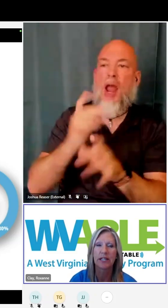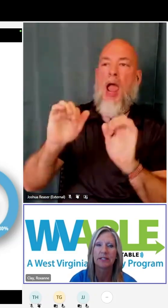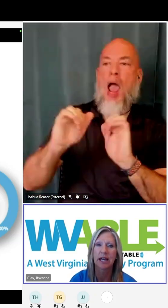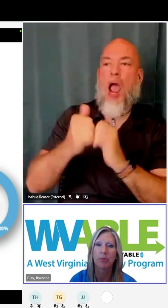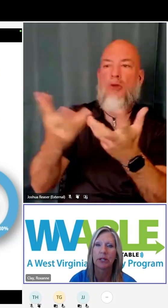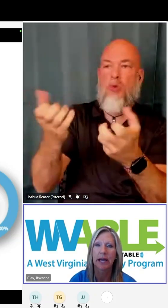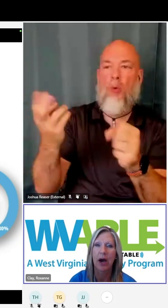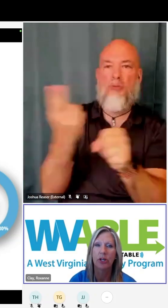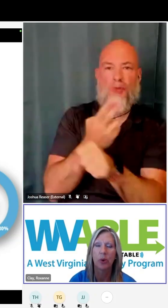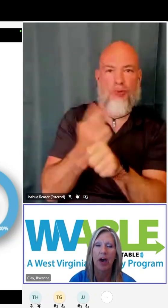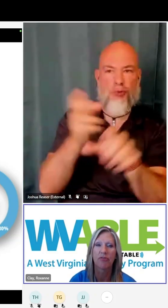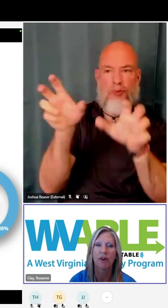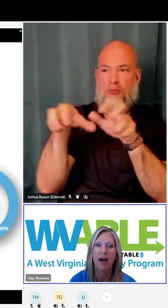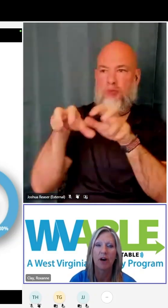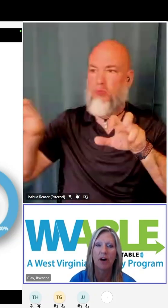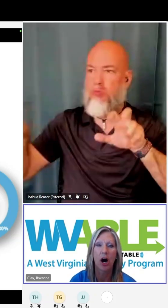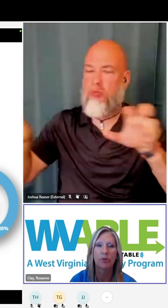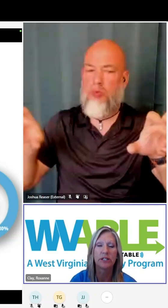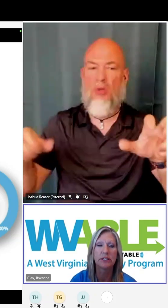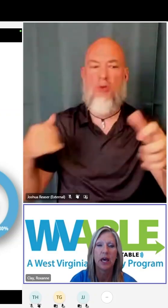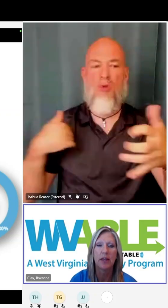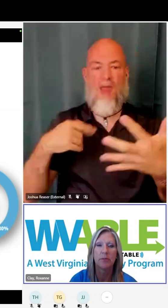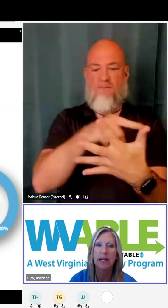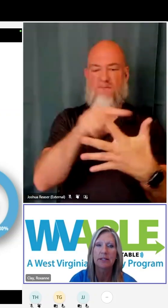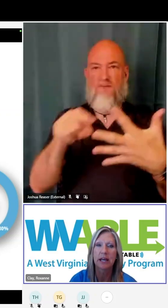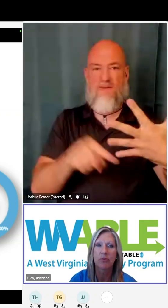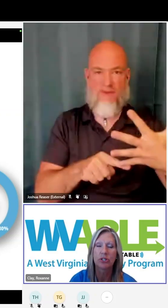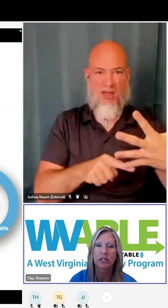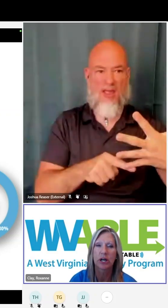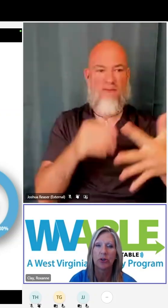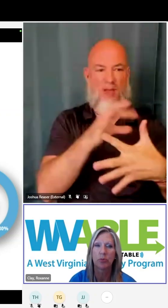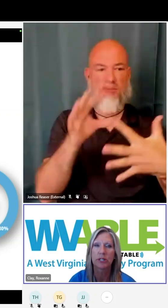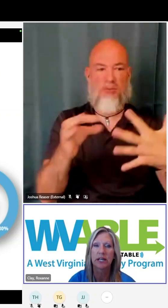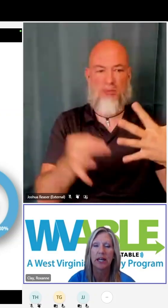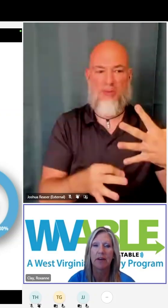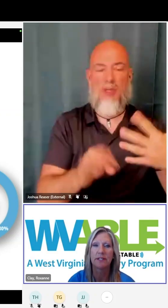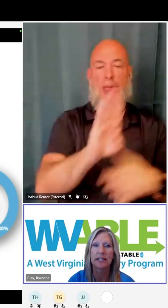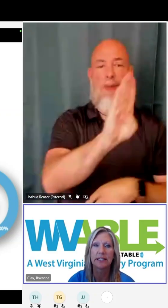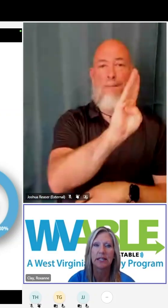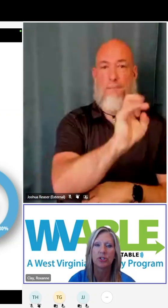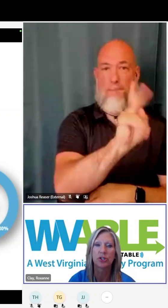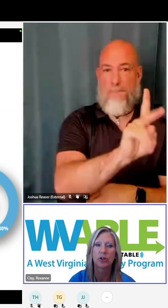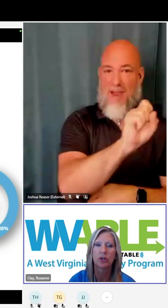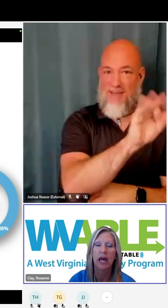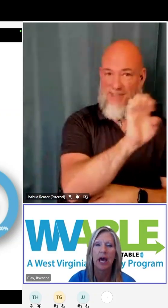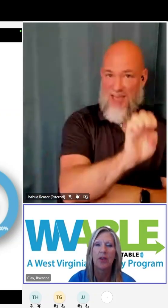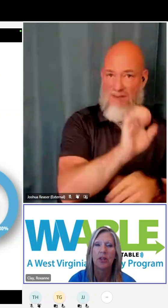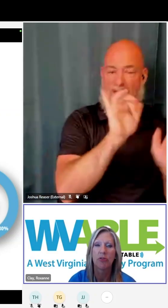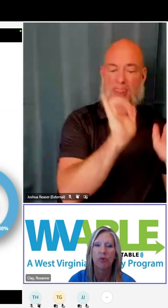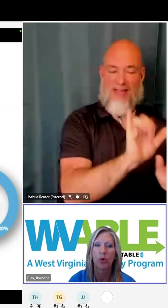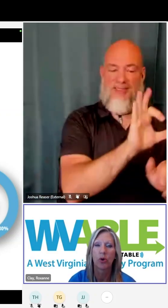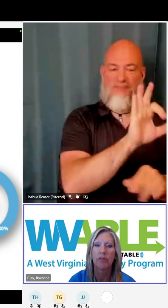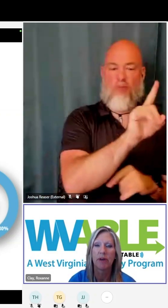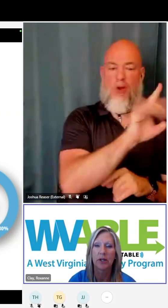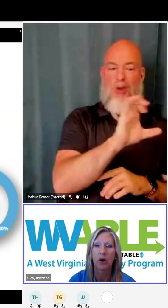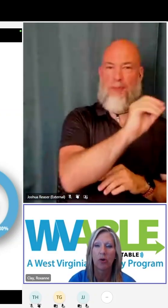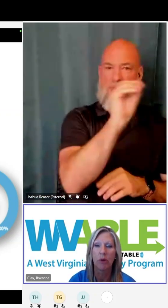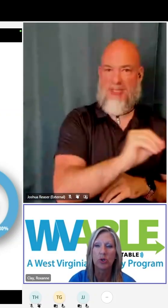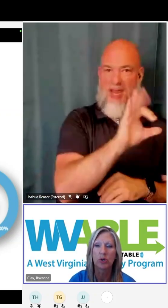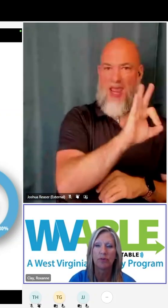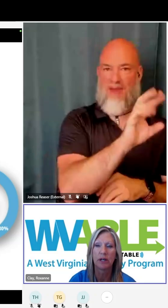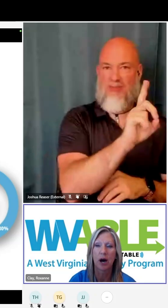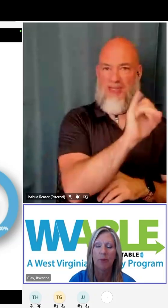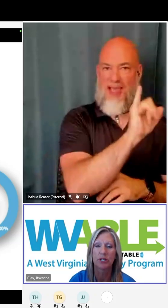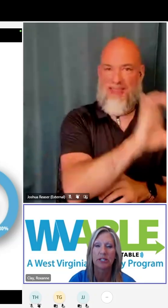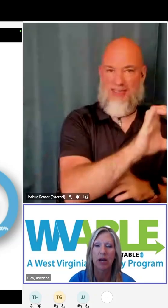And with a stable account, you have 5 options: the bank safe, which is 100% FDIC insured, and then 4